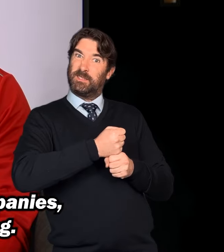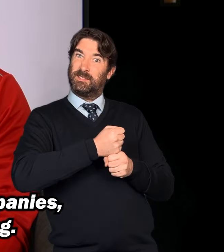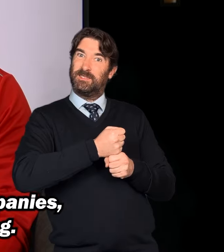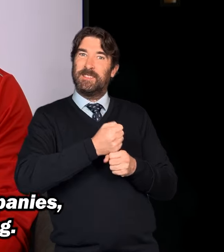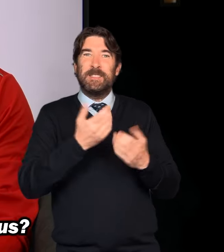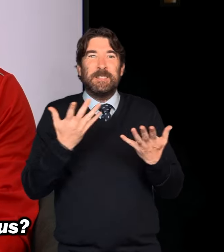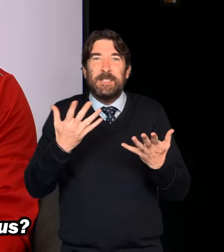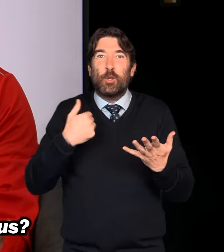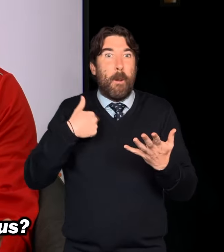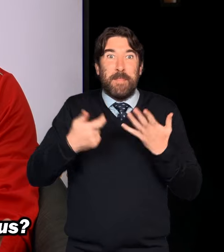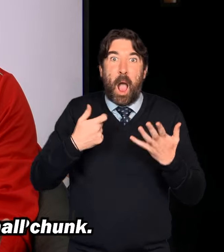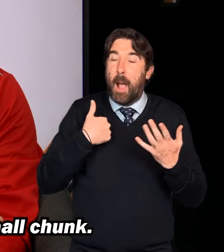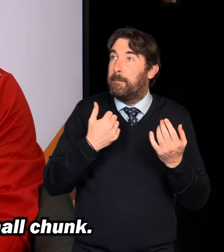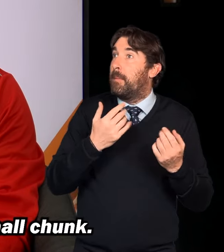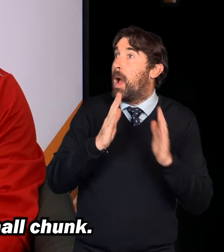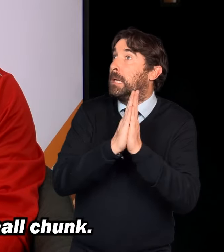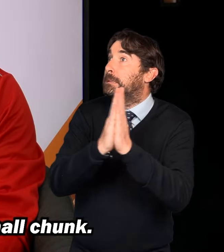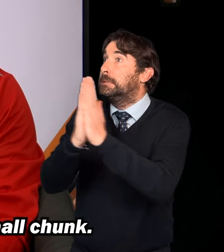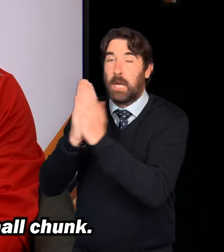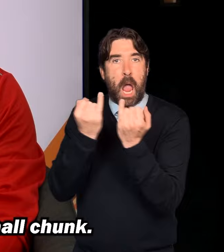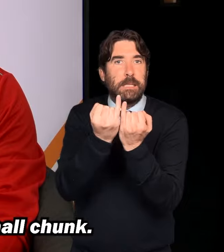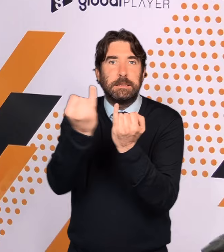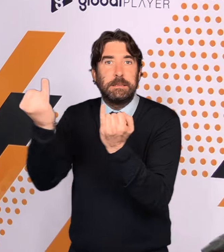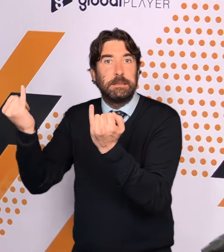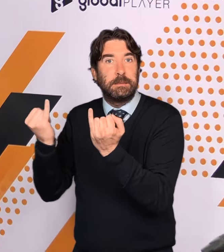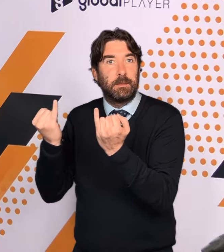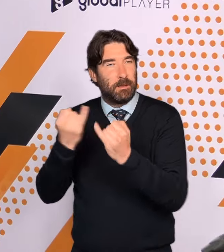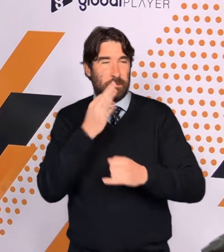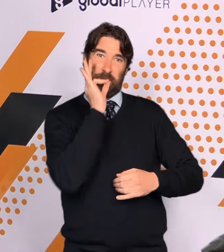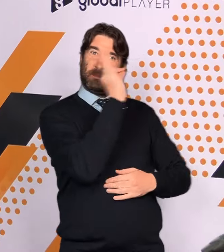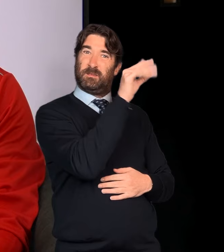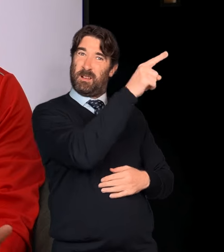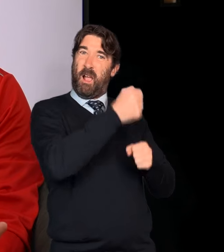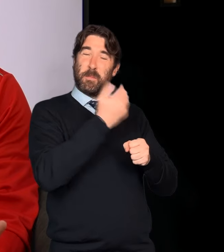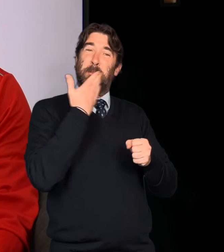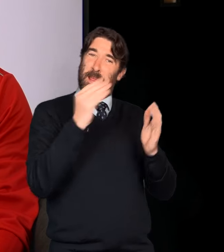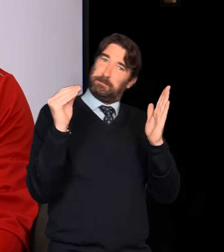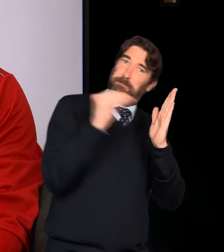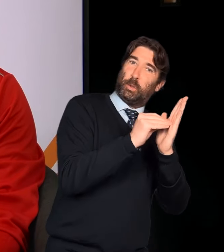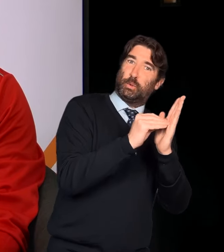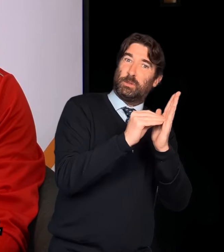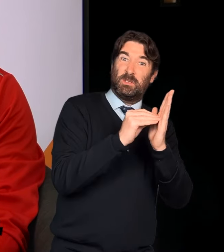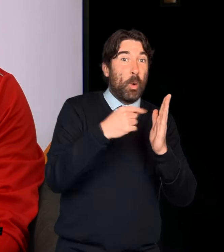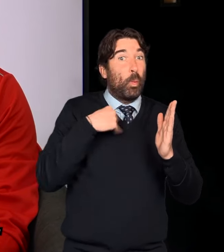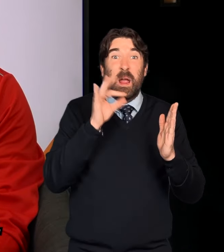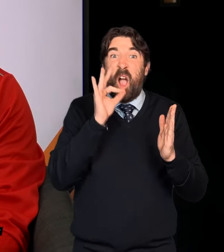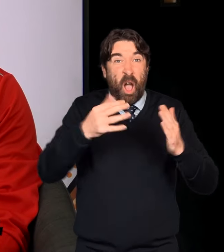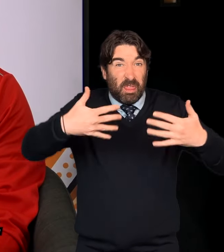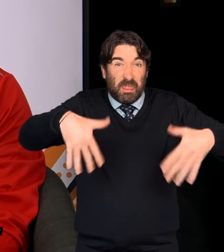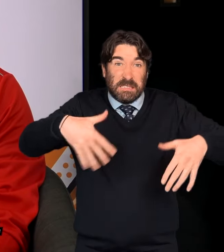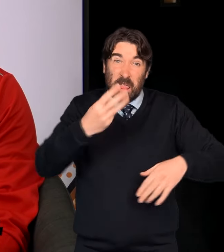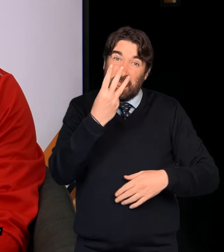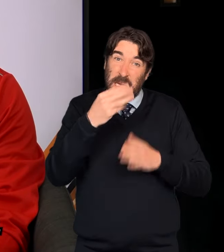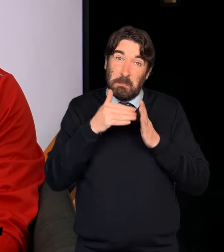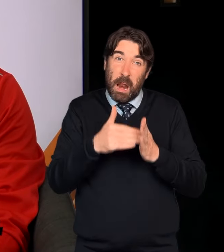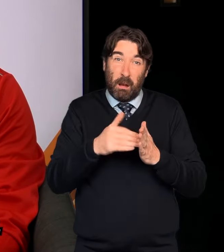companies, anything, and say, can you please sponsor us? We're only asking for such a small chunk. 3 million over 4 years. Over 4 years, a small chunk. And